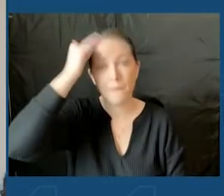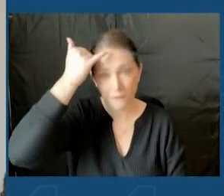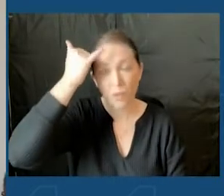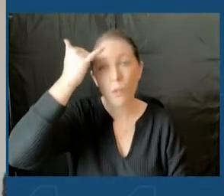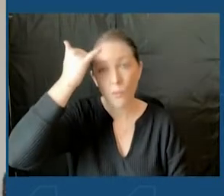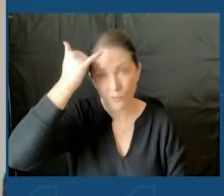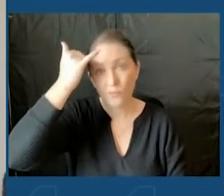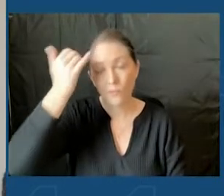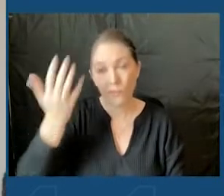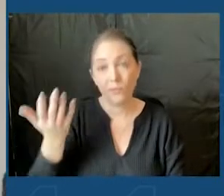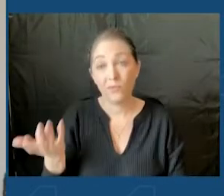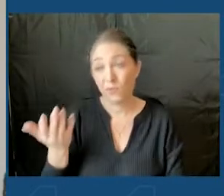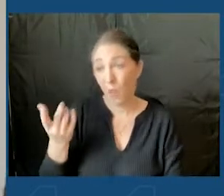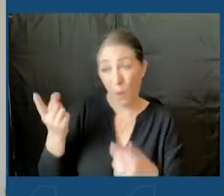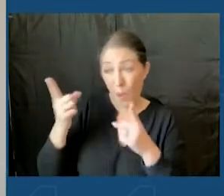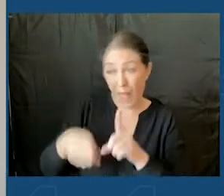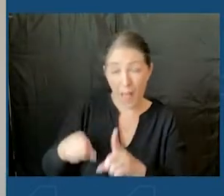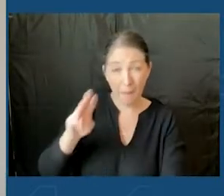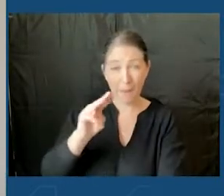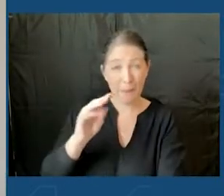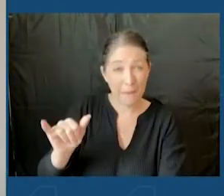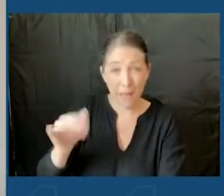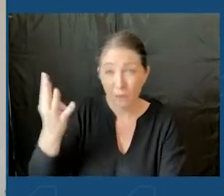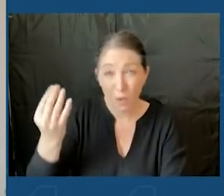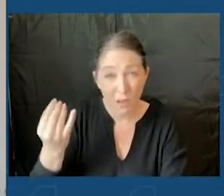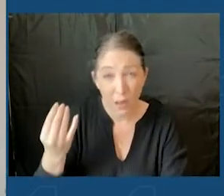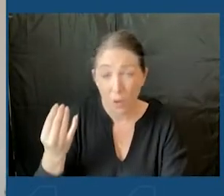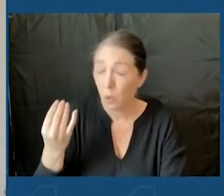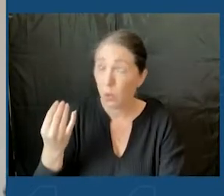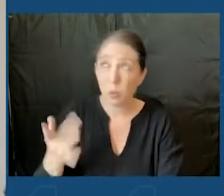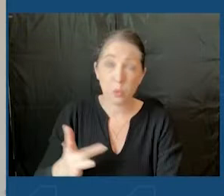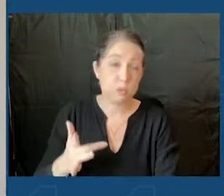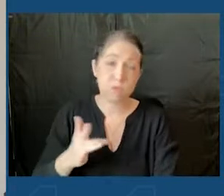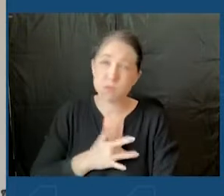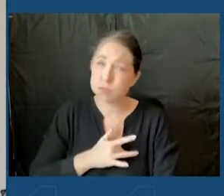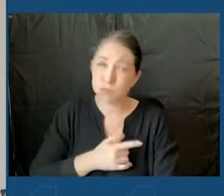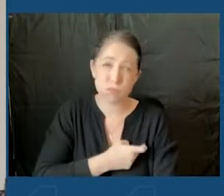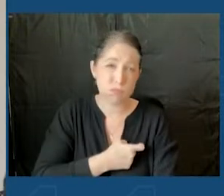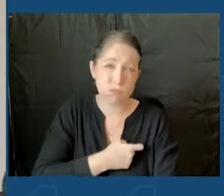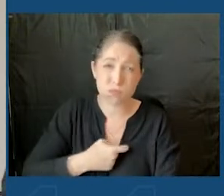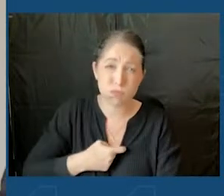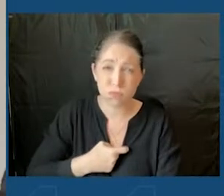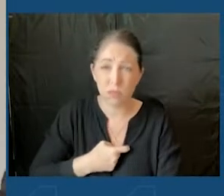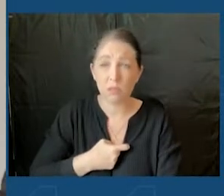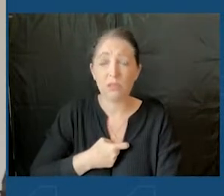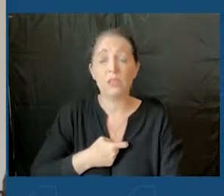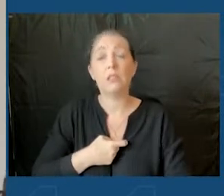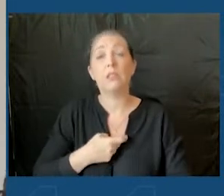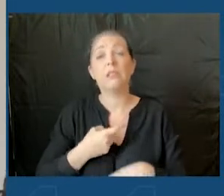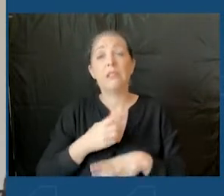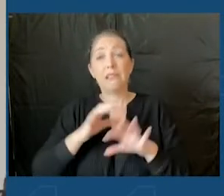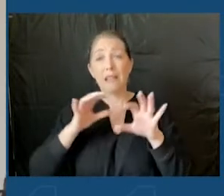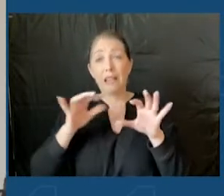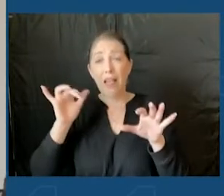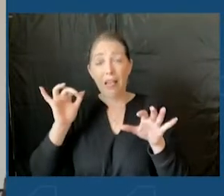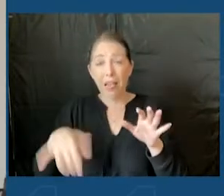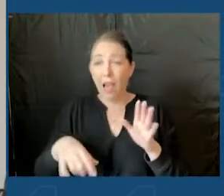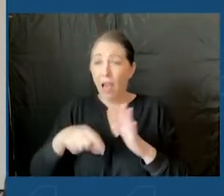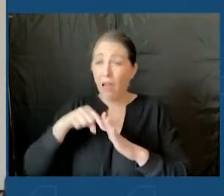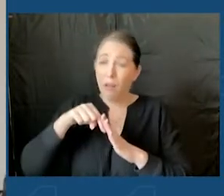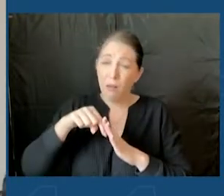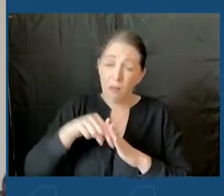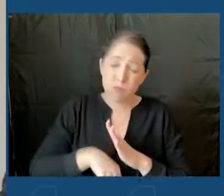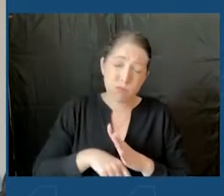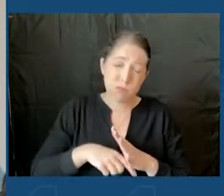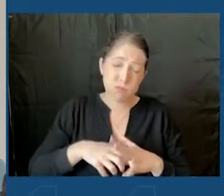what happened on that day is seared in my heart forever. And what it did, out of the depths of anger and